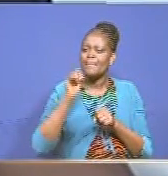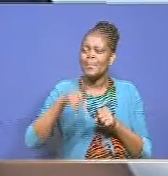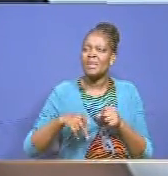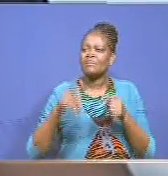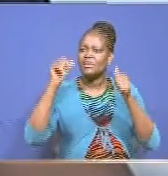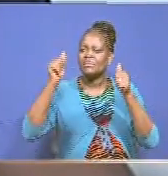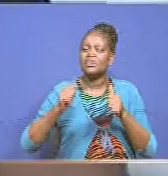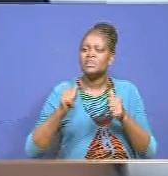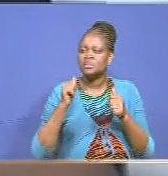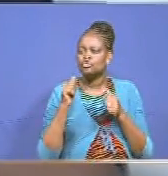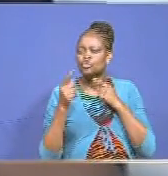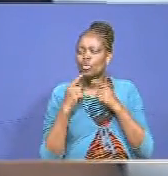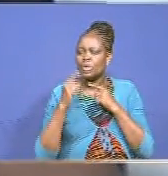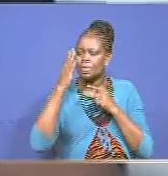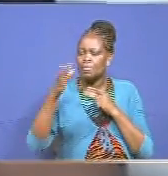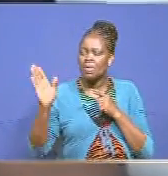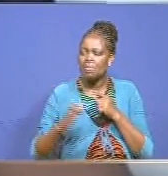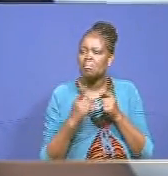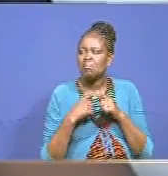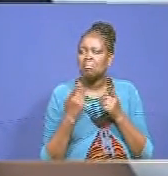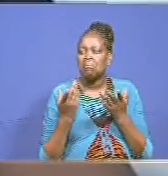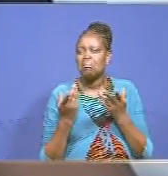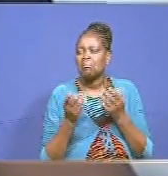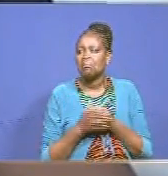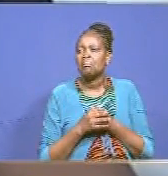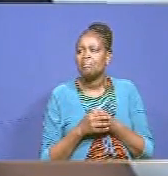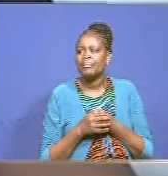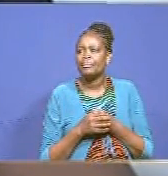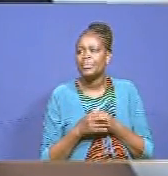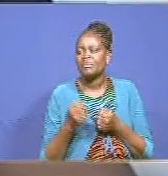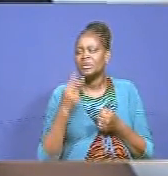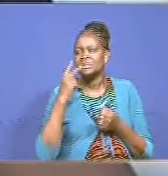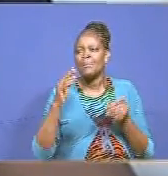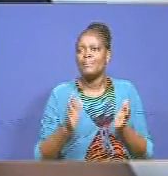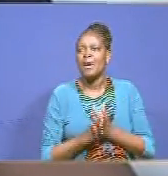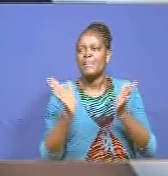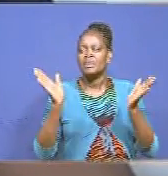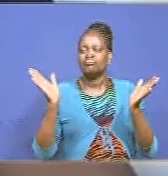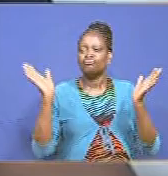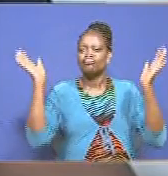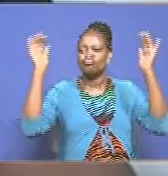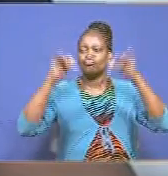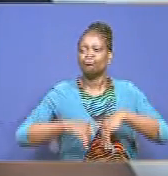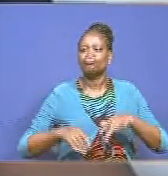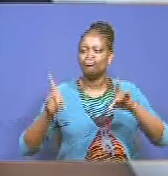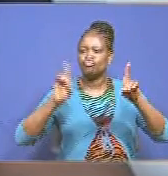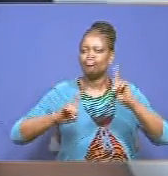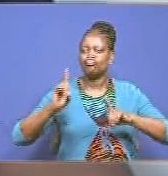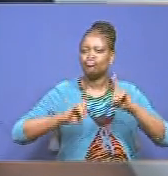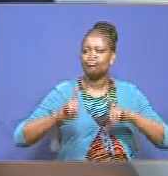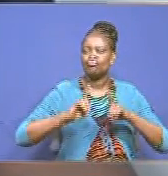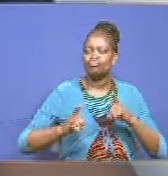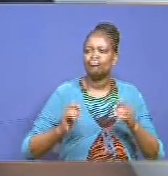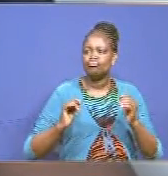in parliament. Uh-huh. Yeah, besides maybe being seen in public rallies, dancing, being in